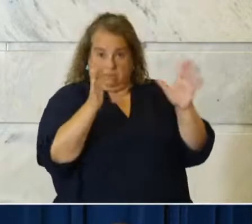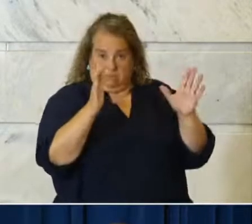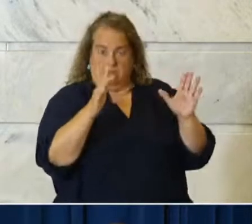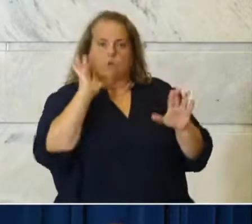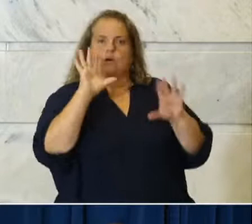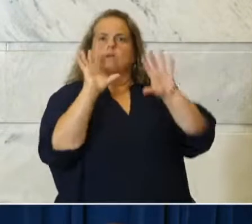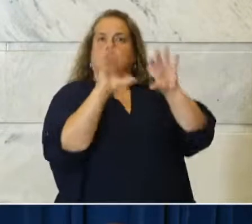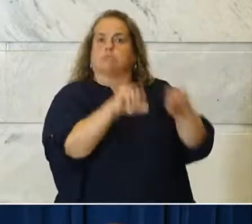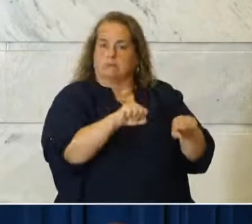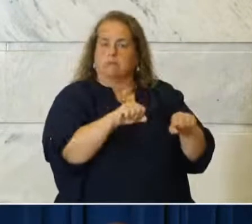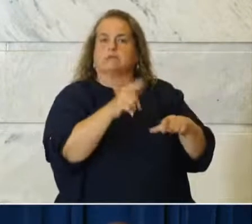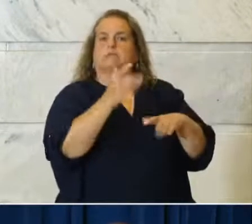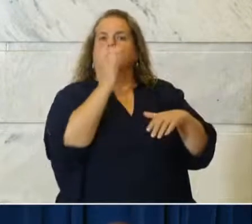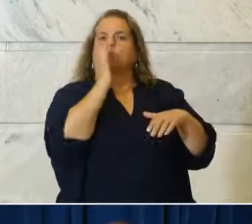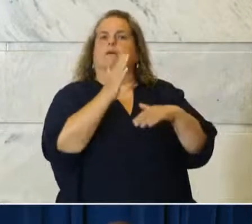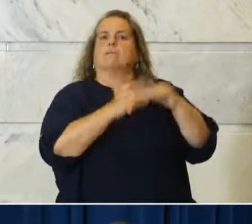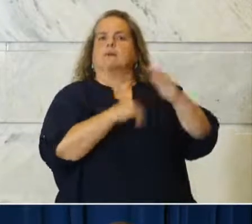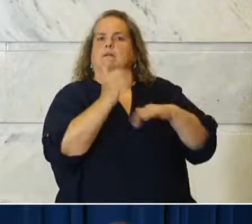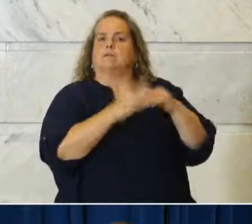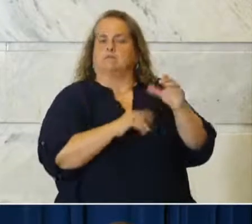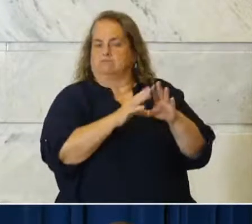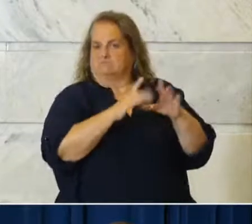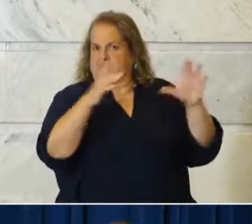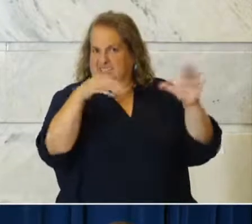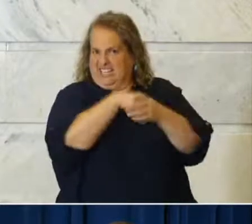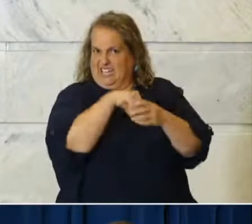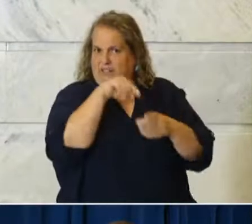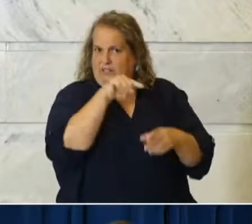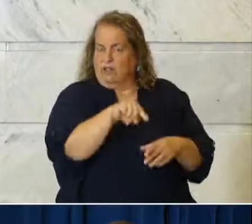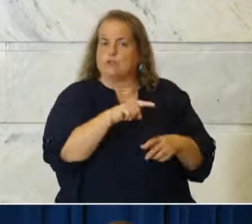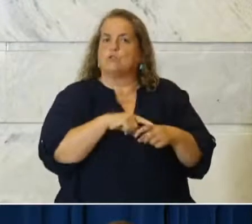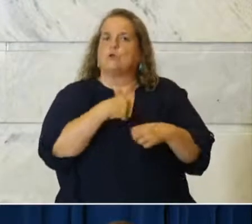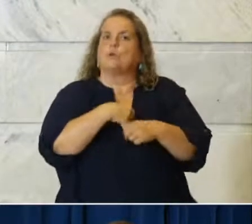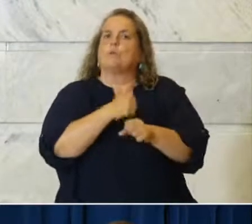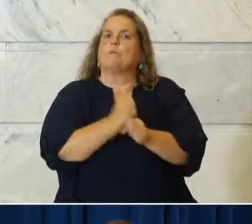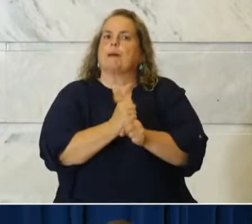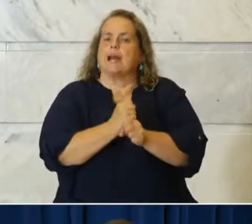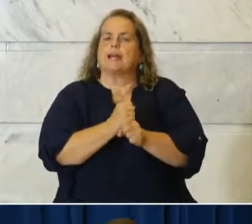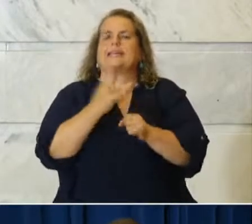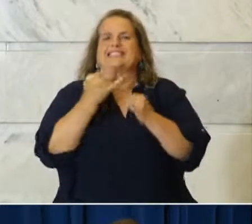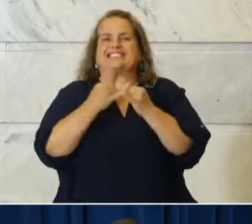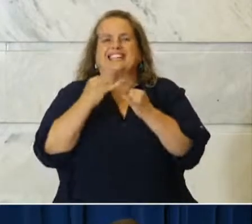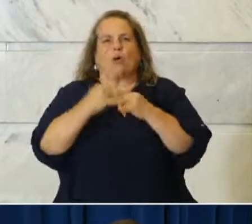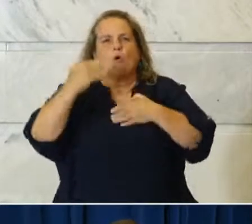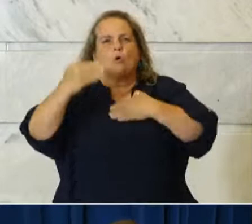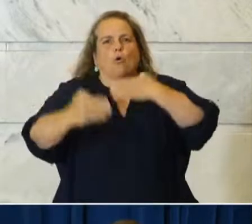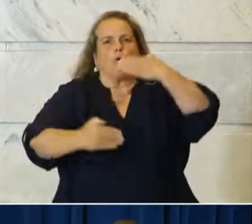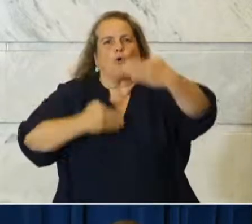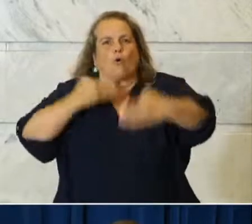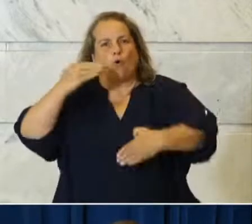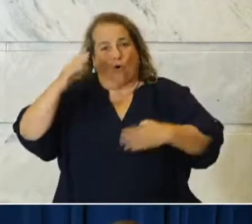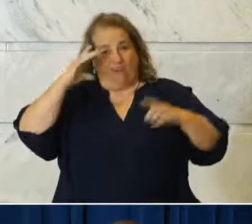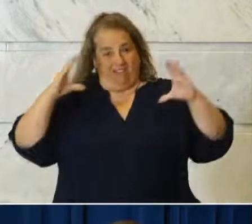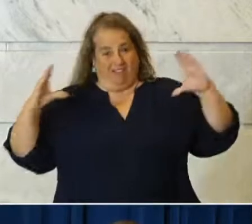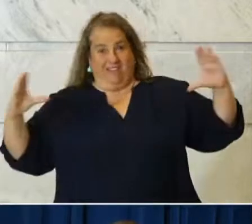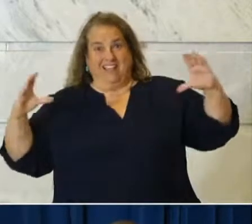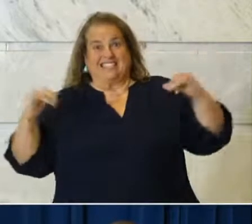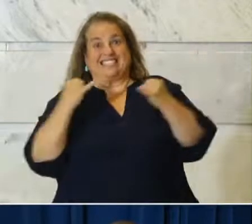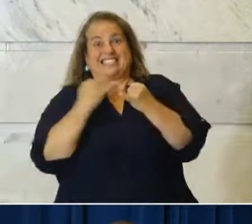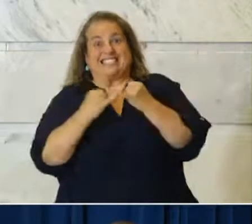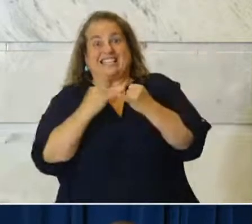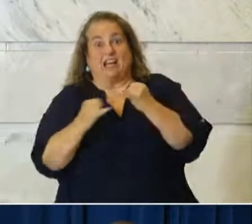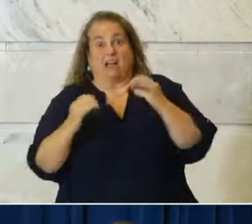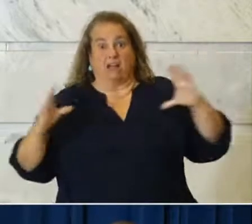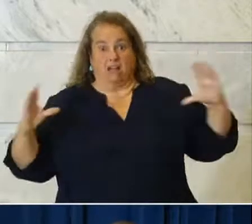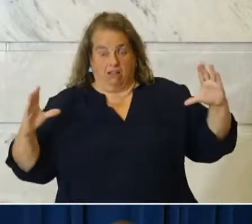Ghent, and it's going to make flat-rolled steel coils. It's going to take those from Nucor and then level and cut